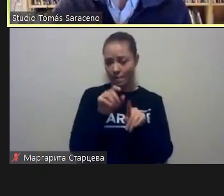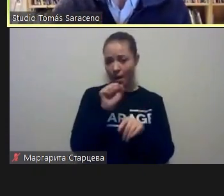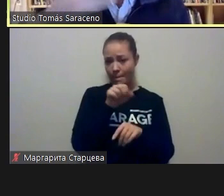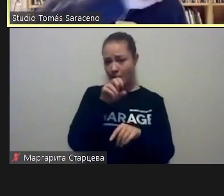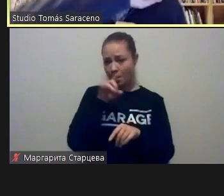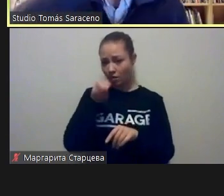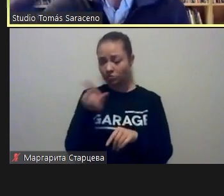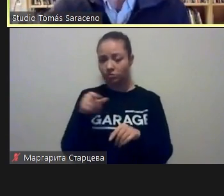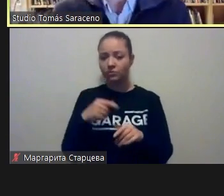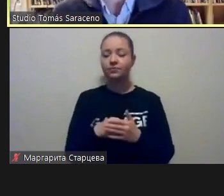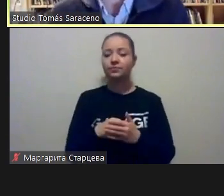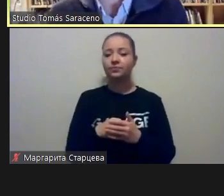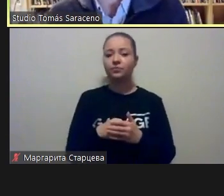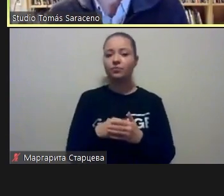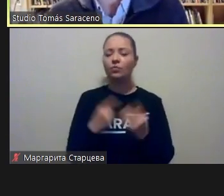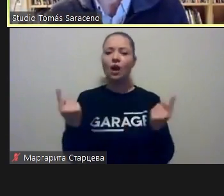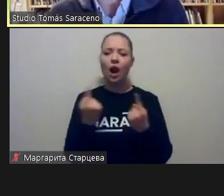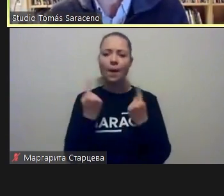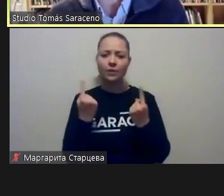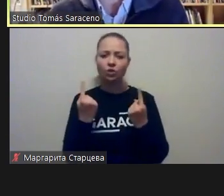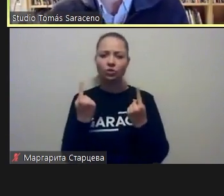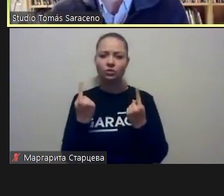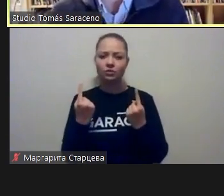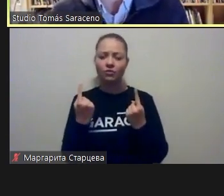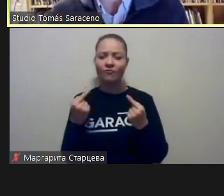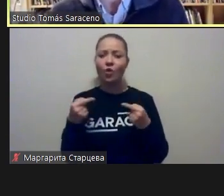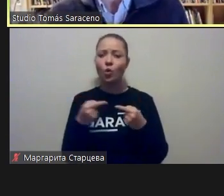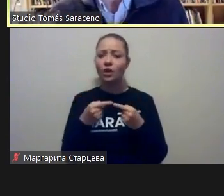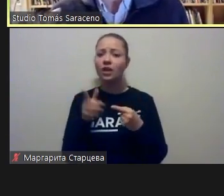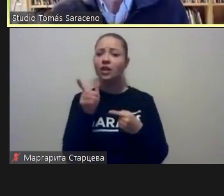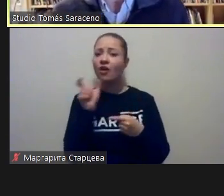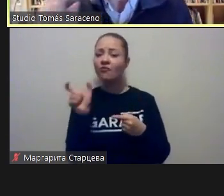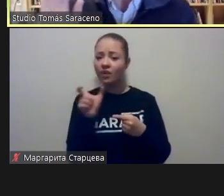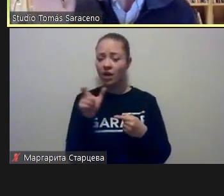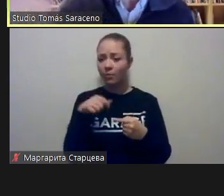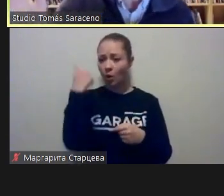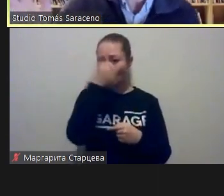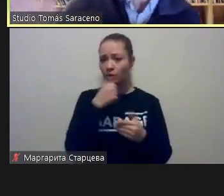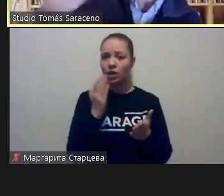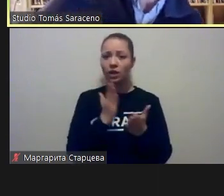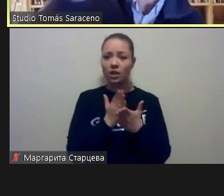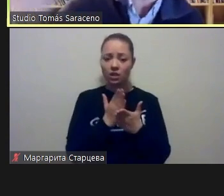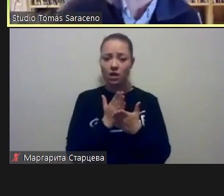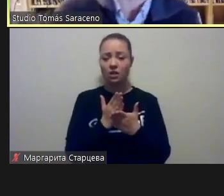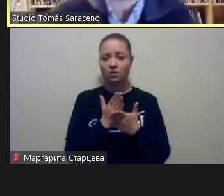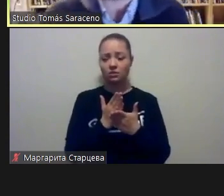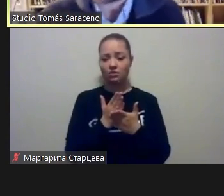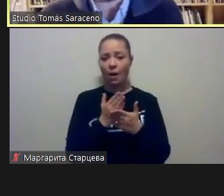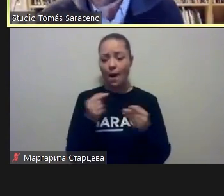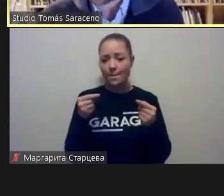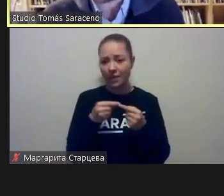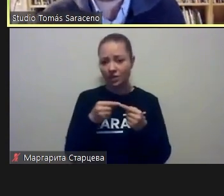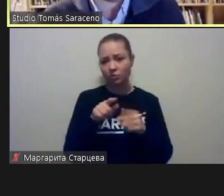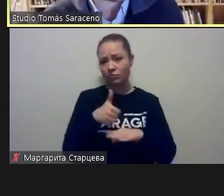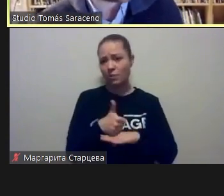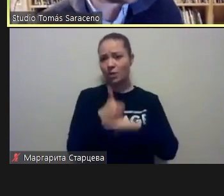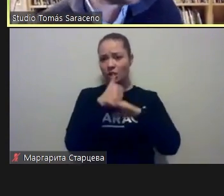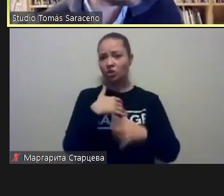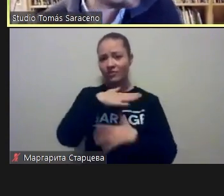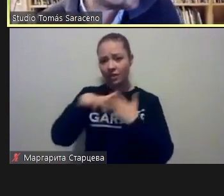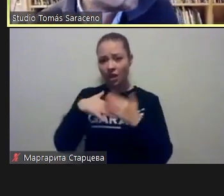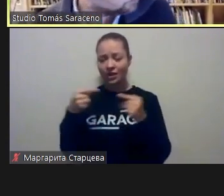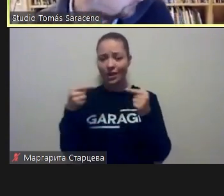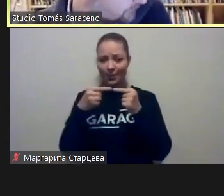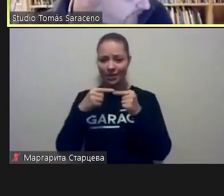of the year, there is this very straight jet stream who will take you, if you don't lose this jet stream, you could go quite fast. Usually, I